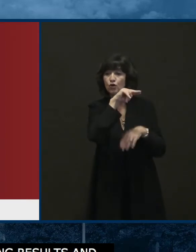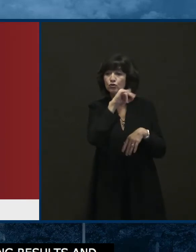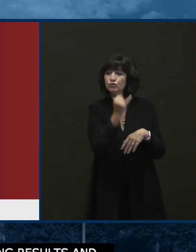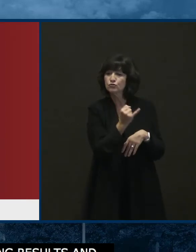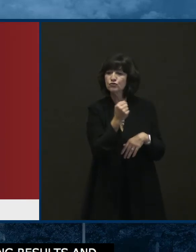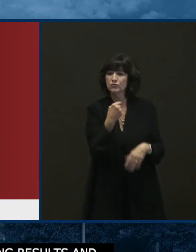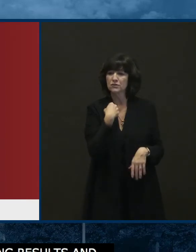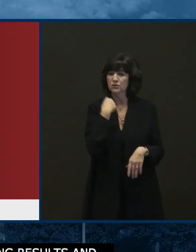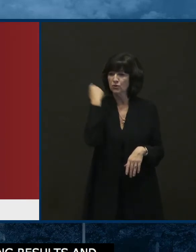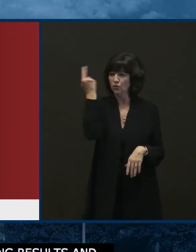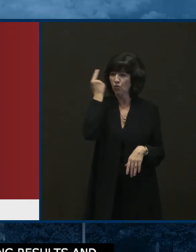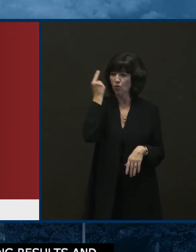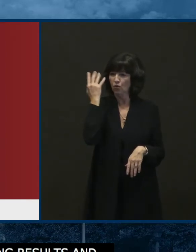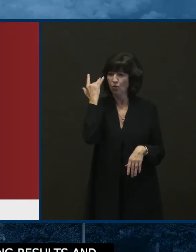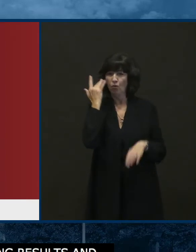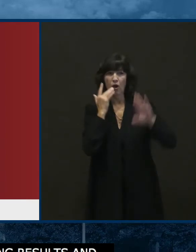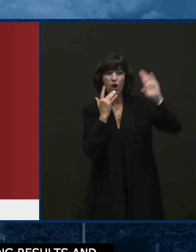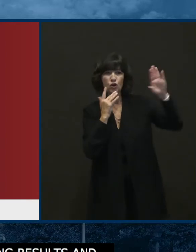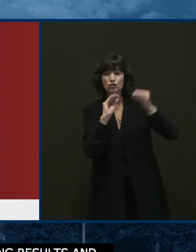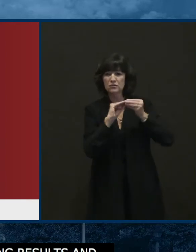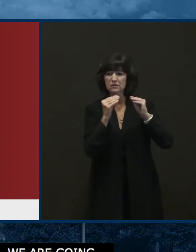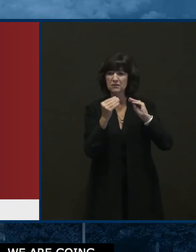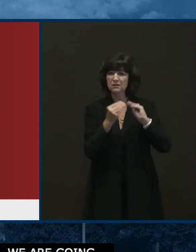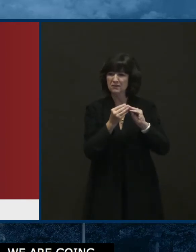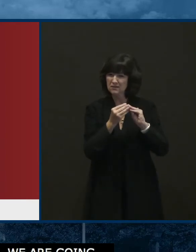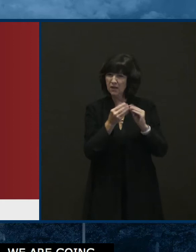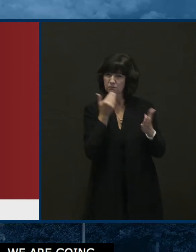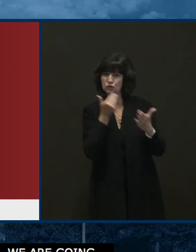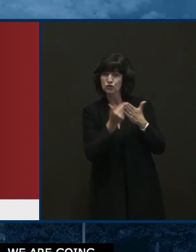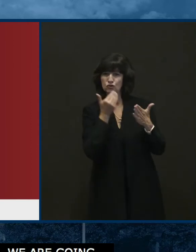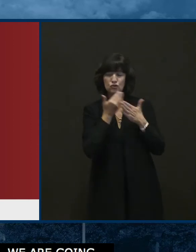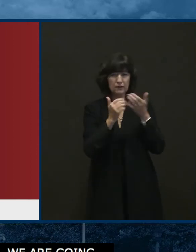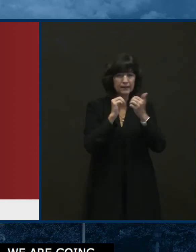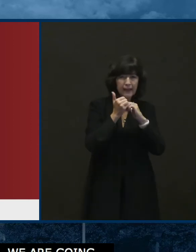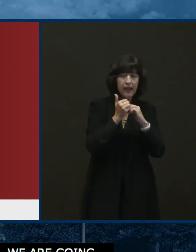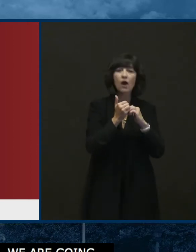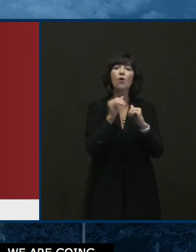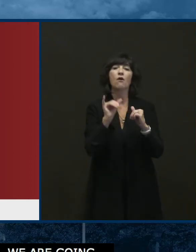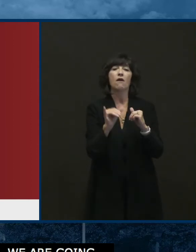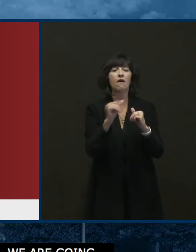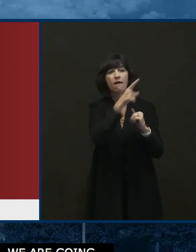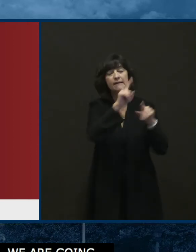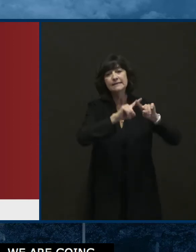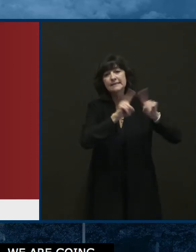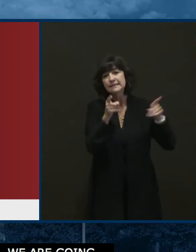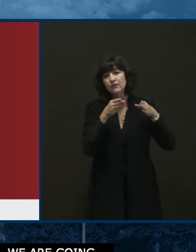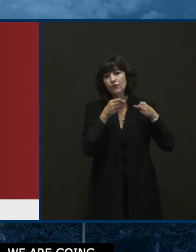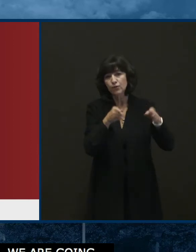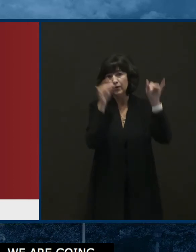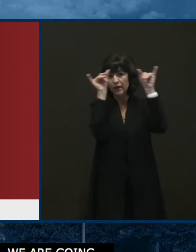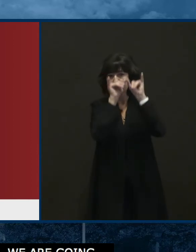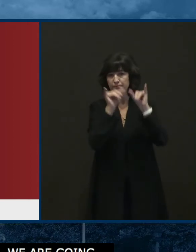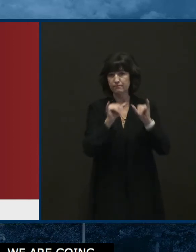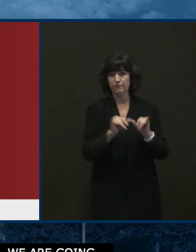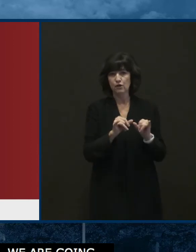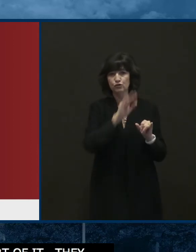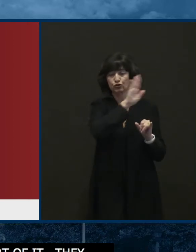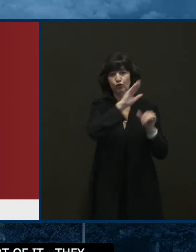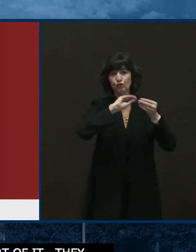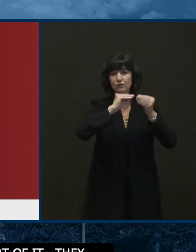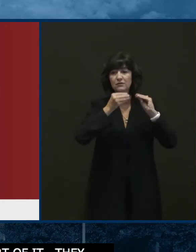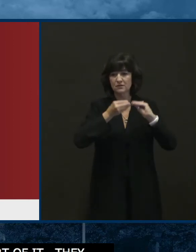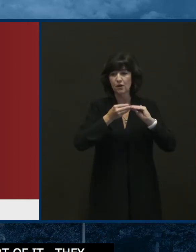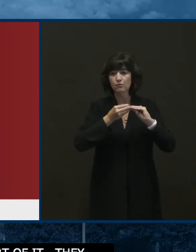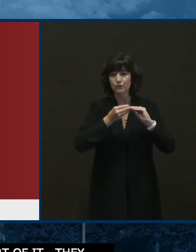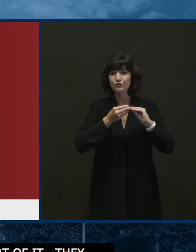why their numbers look so good. That might be part of it, but they use that measure, as do most